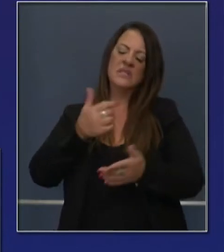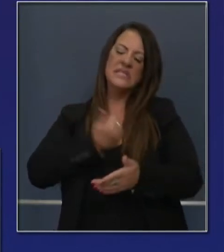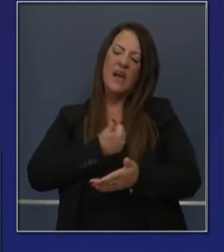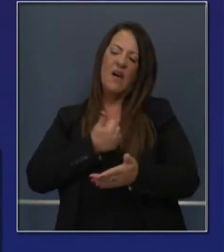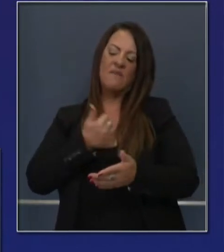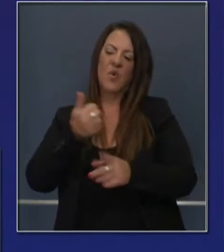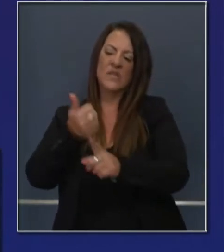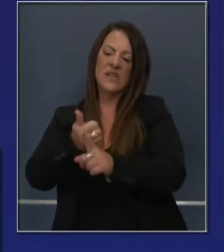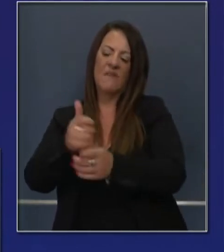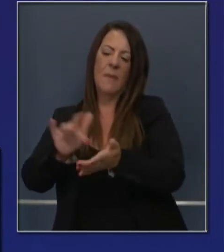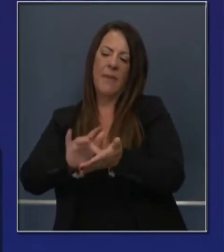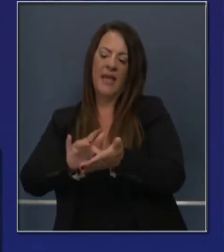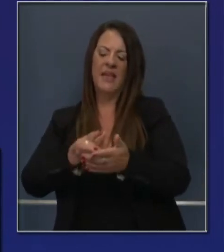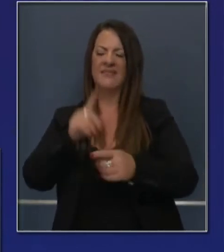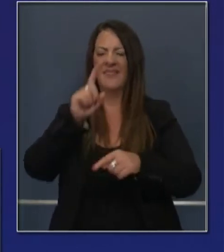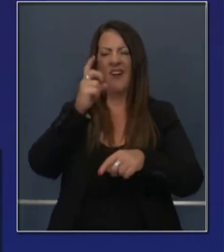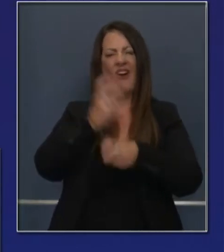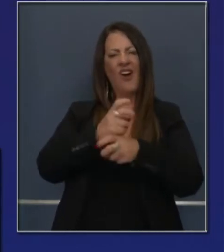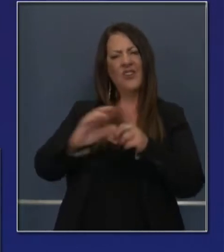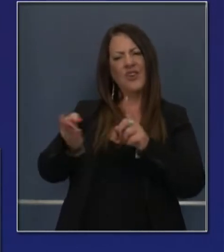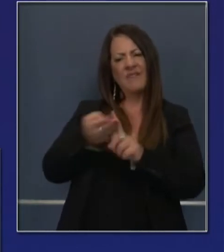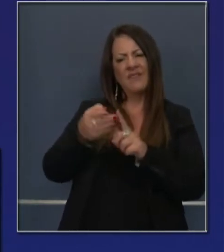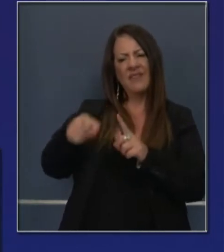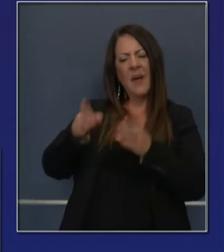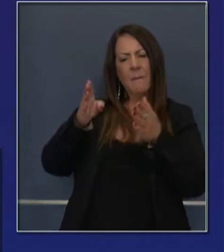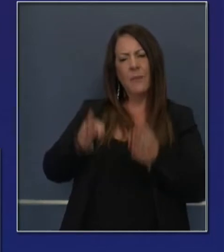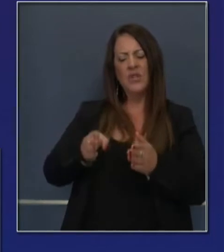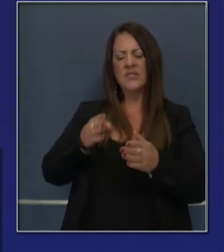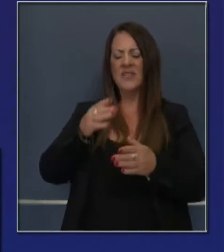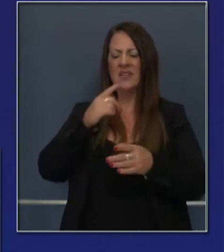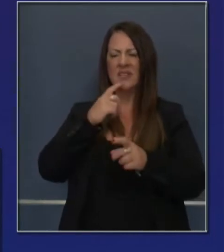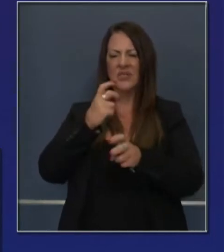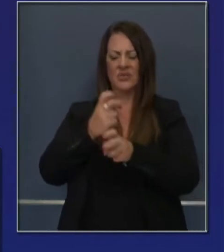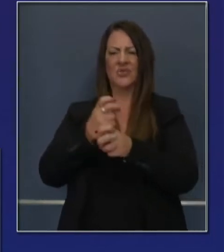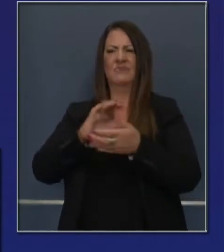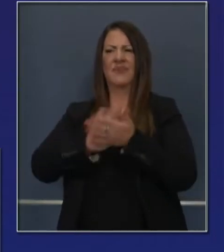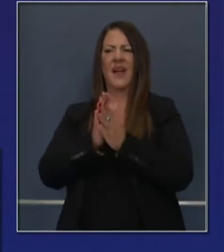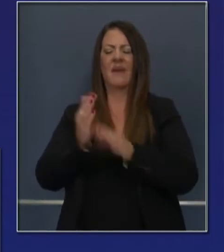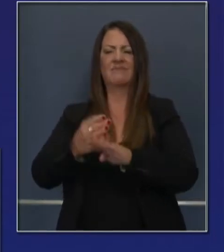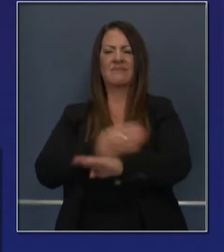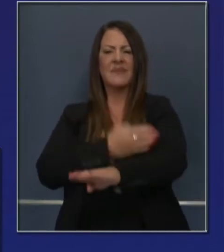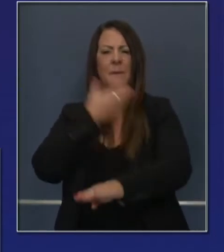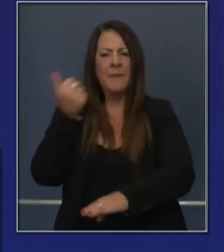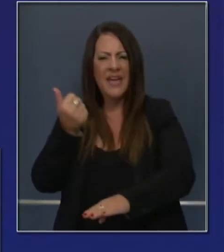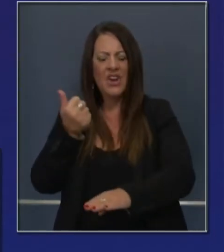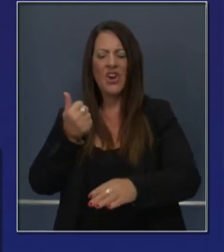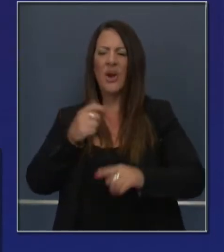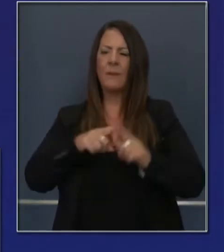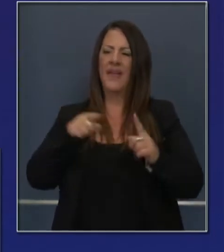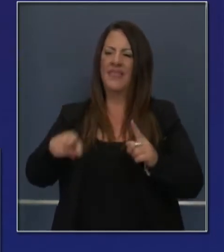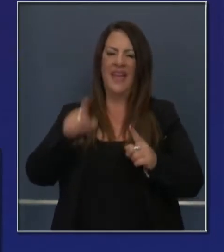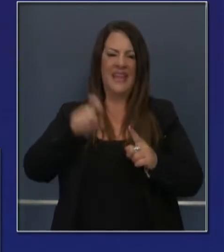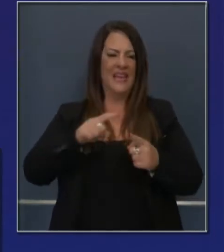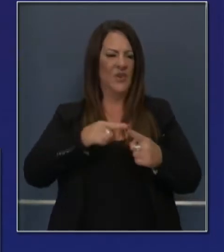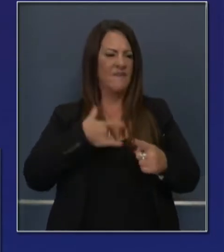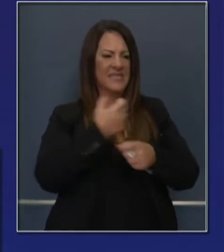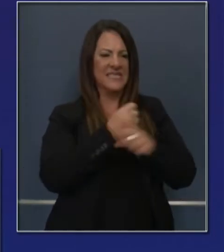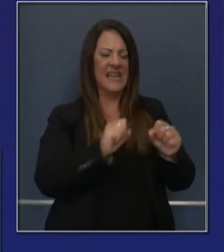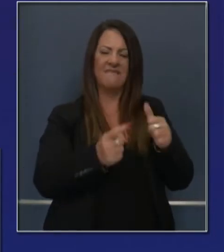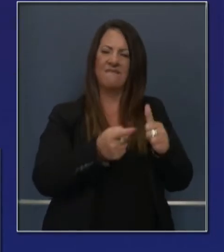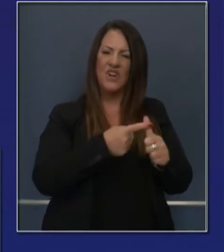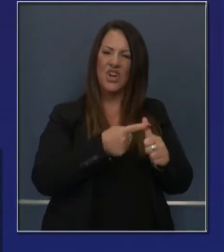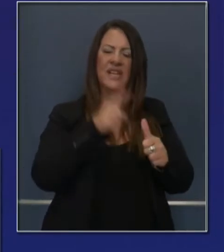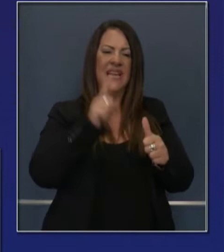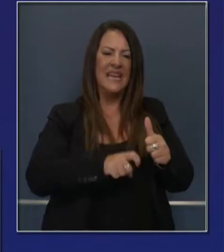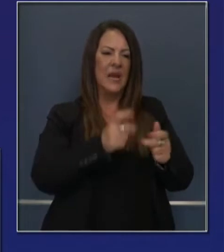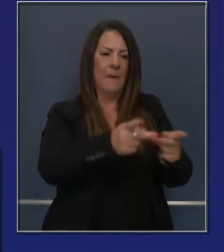convince an individual than when they have a place to call their home, a place where they feel safe, where they can actually put their belongings, where they can take a